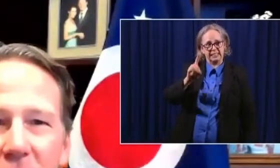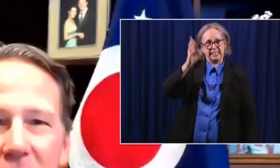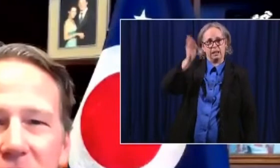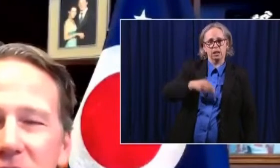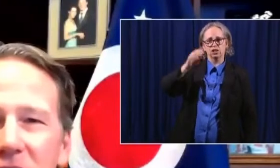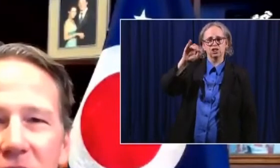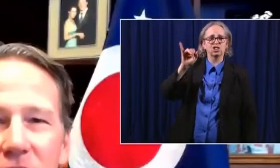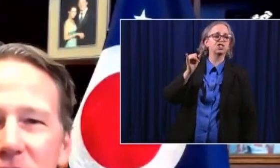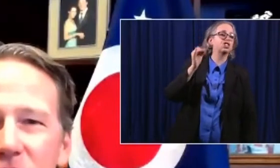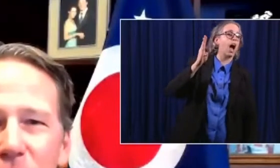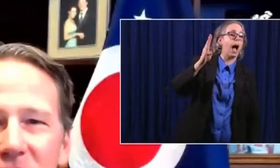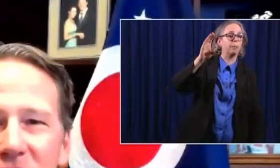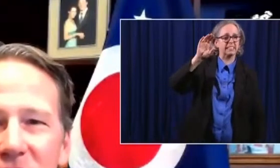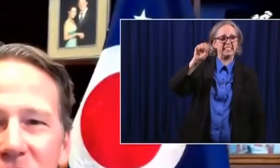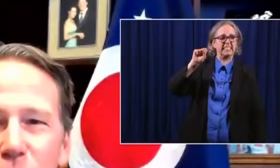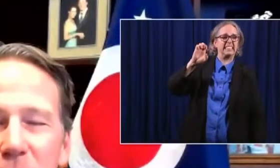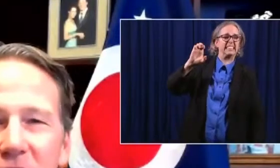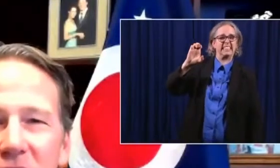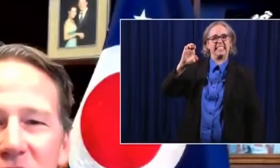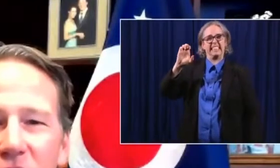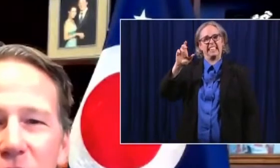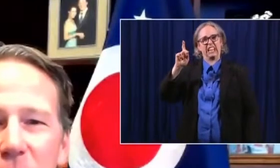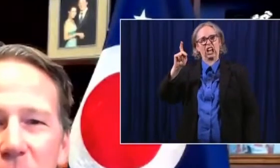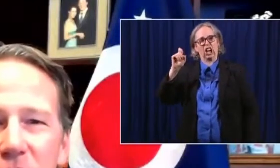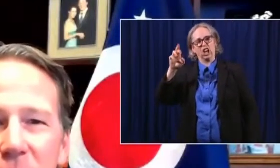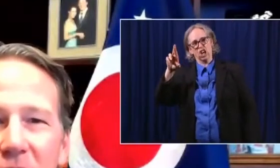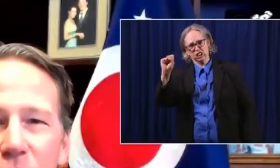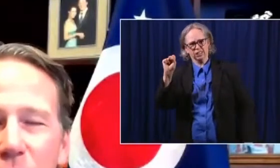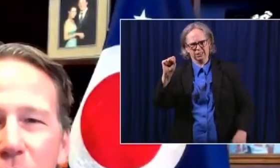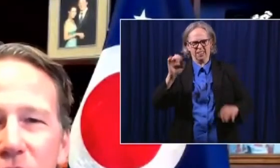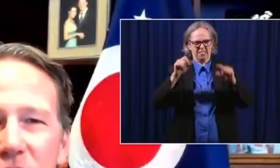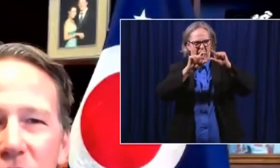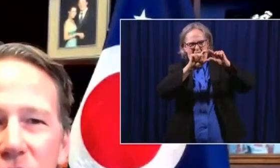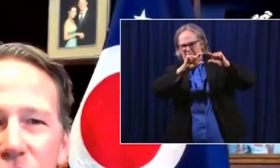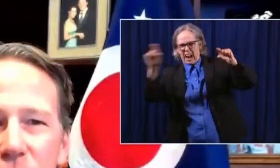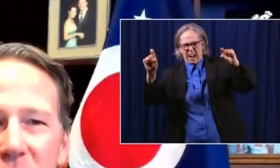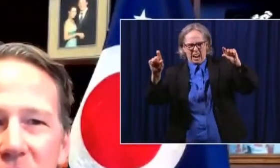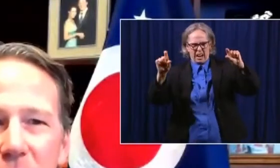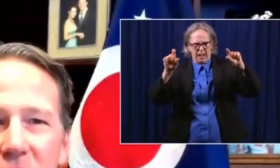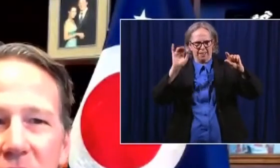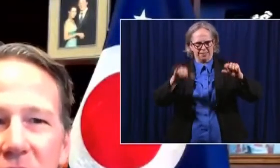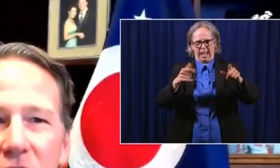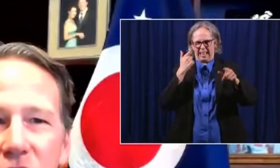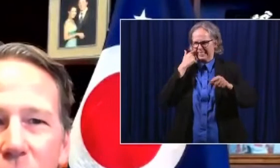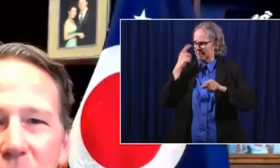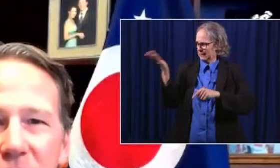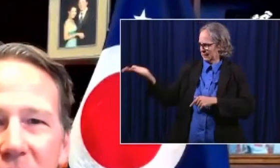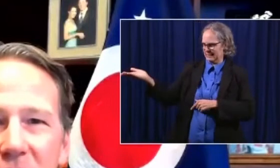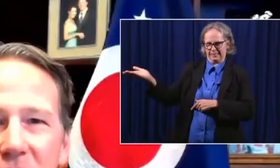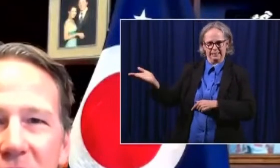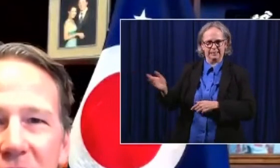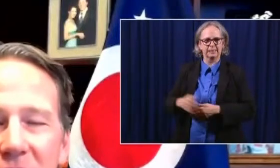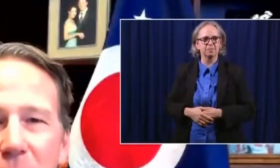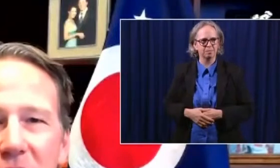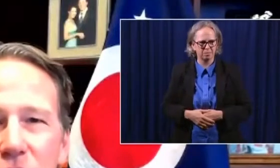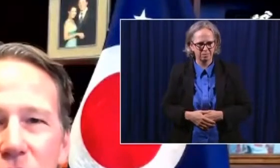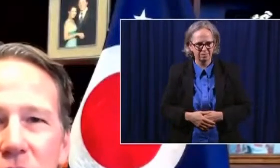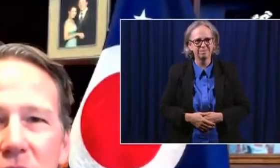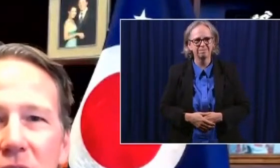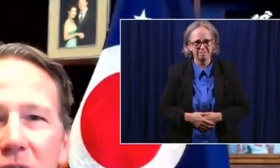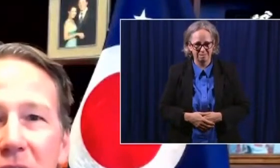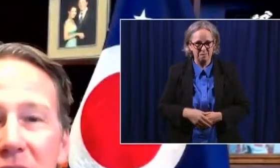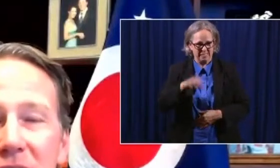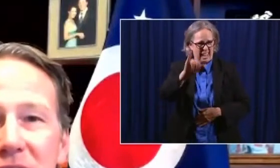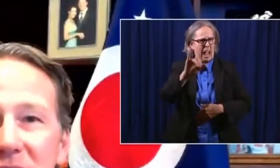I thought, you read these websites, it's hard for people sometimes. We'll post this on social media, but here's the website. And anybody